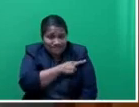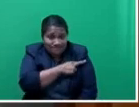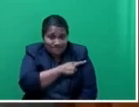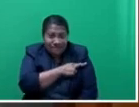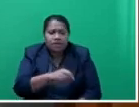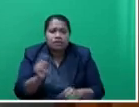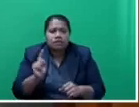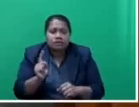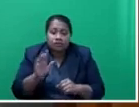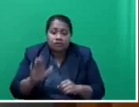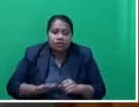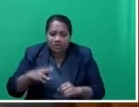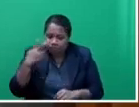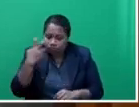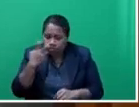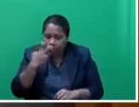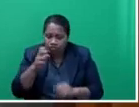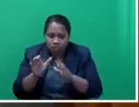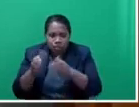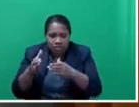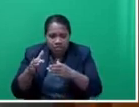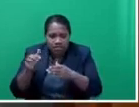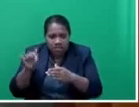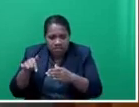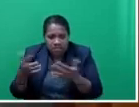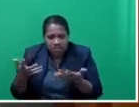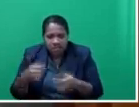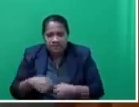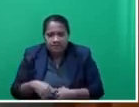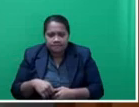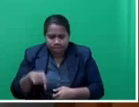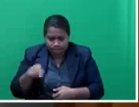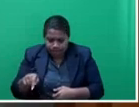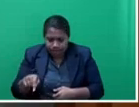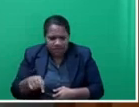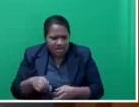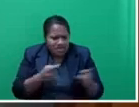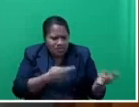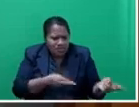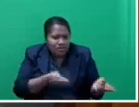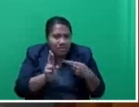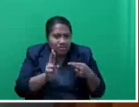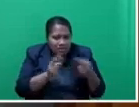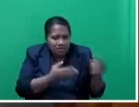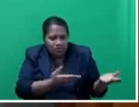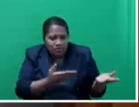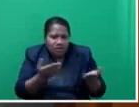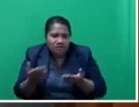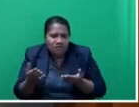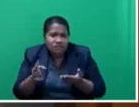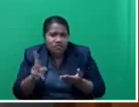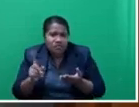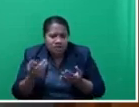the Poverty Monitoring Unit and relate that to the recommendations that have been given in regards to provision